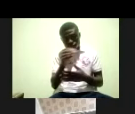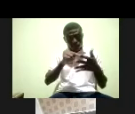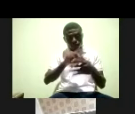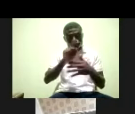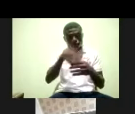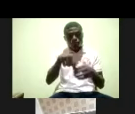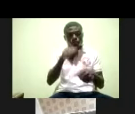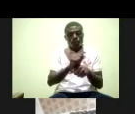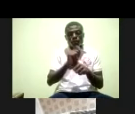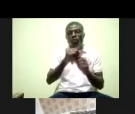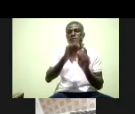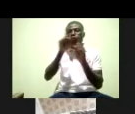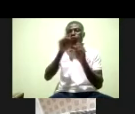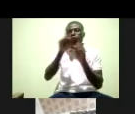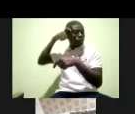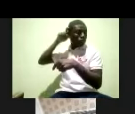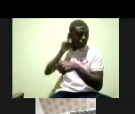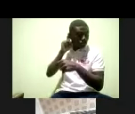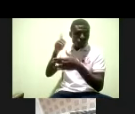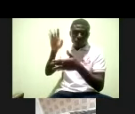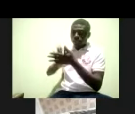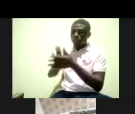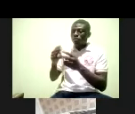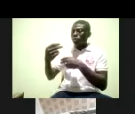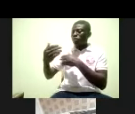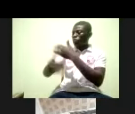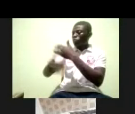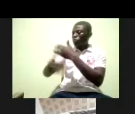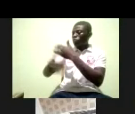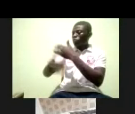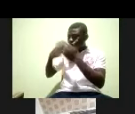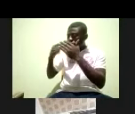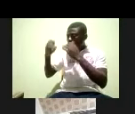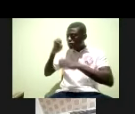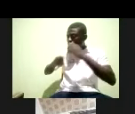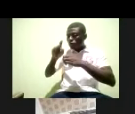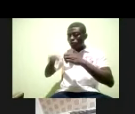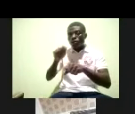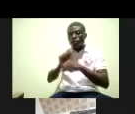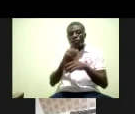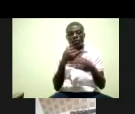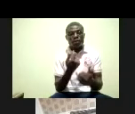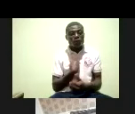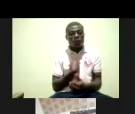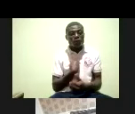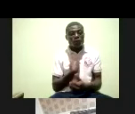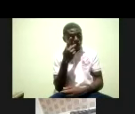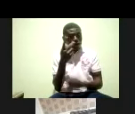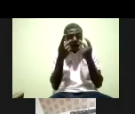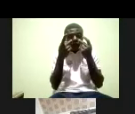for a hearing and auditory processing evaluation these days. Now we come on to the visual